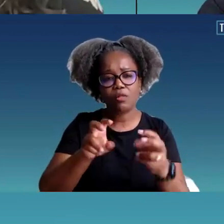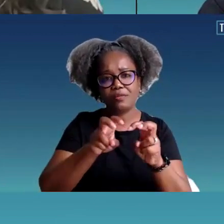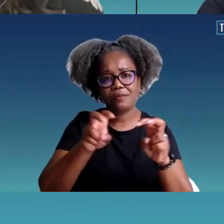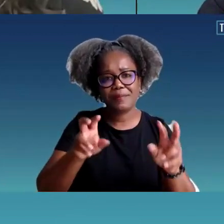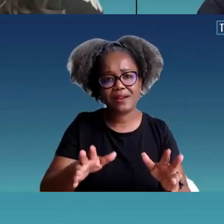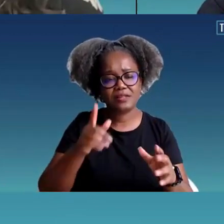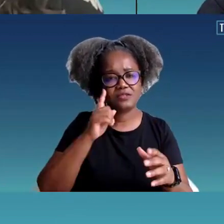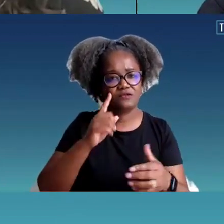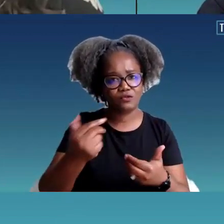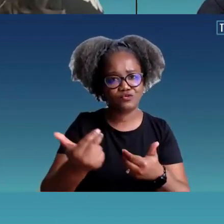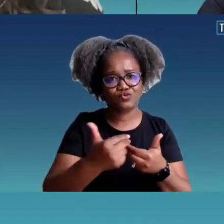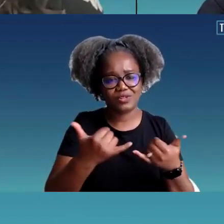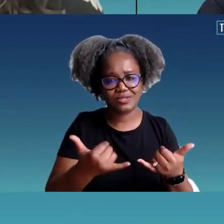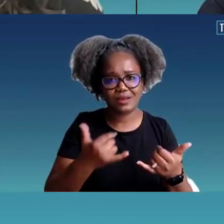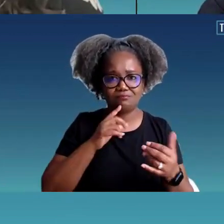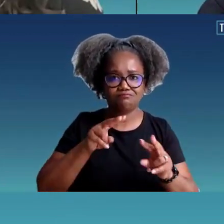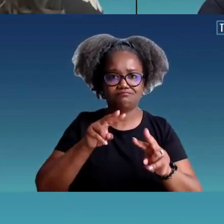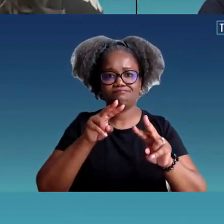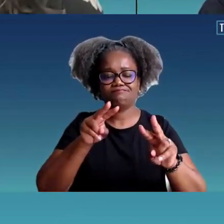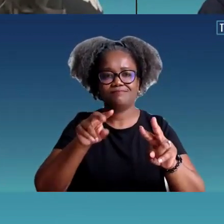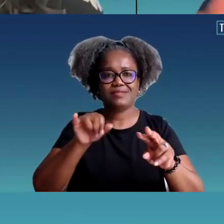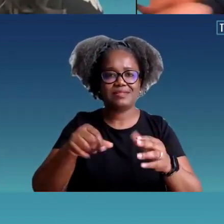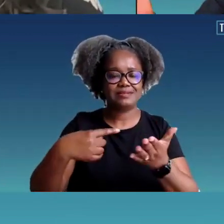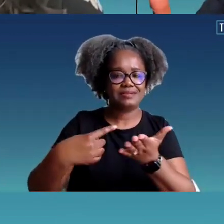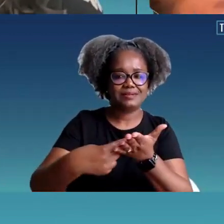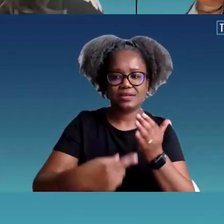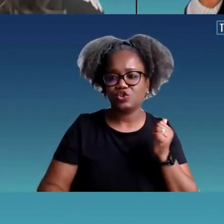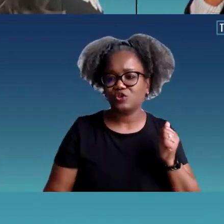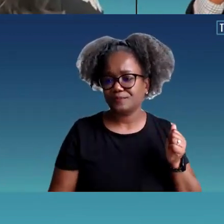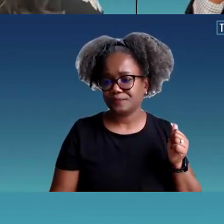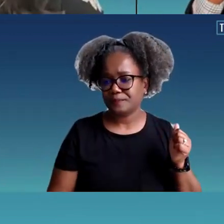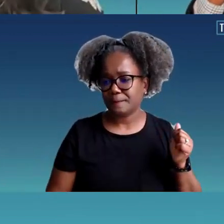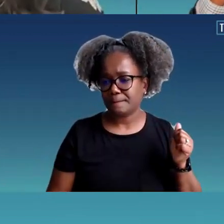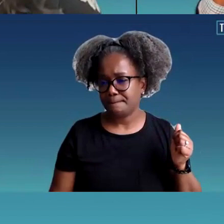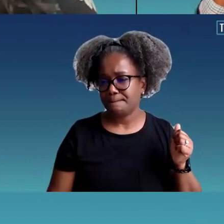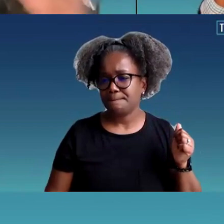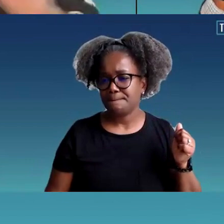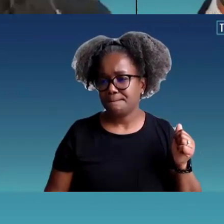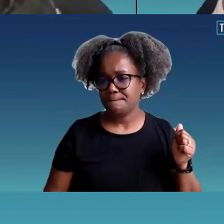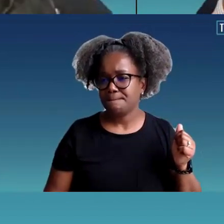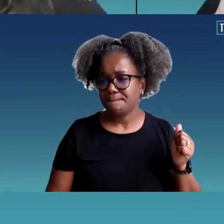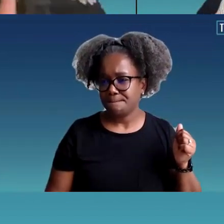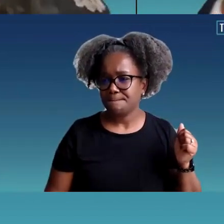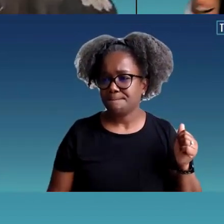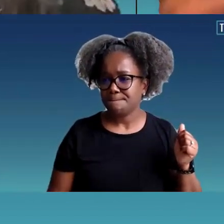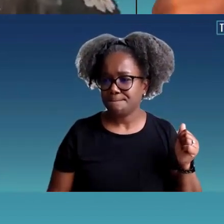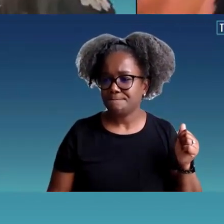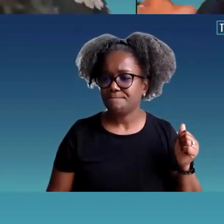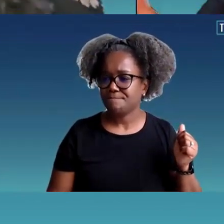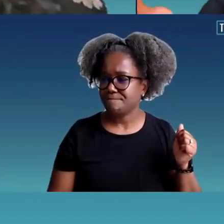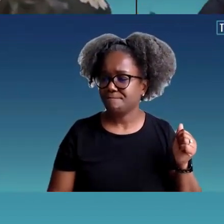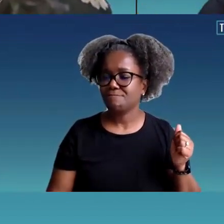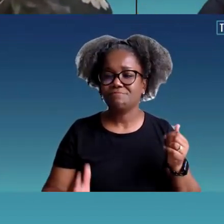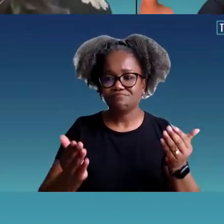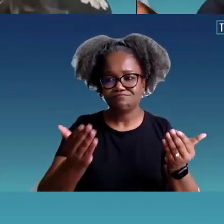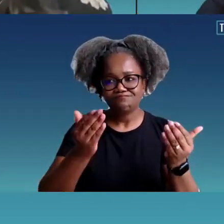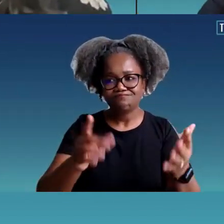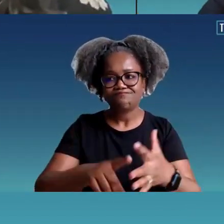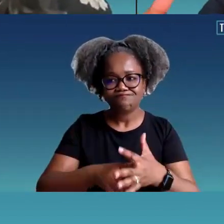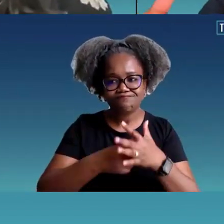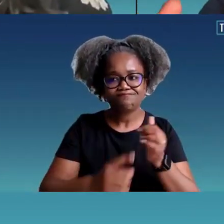this conversation. So let's jump and get started. I want to start with you, Dr. Godbolt. When organizations begin